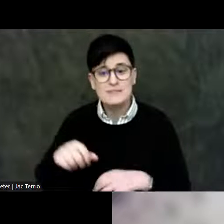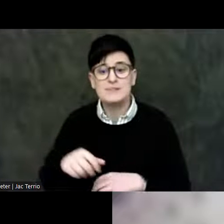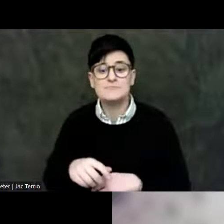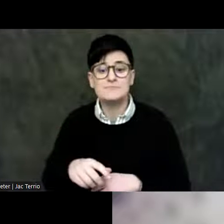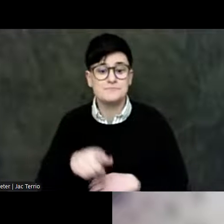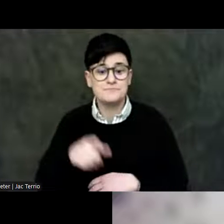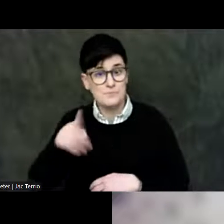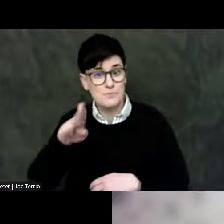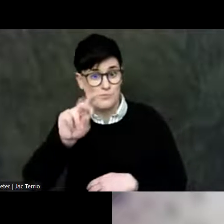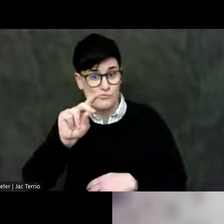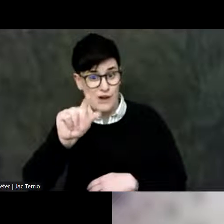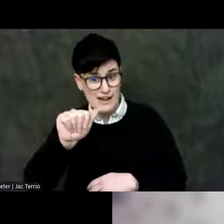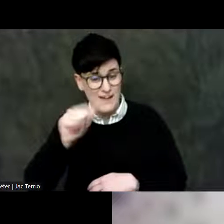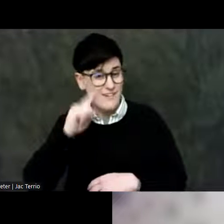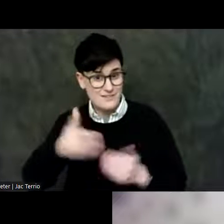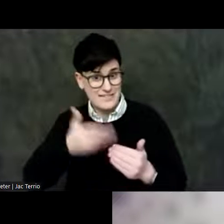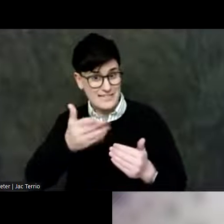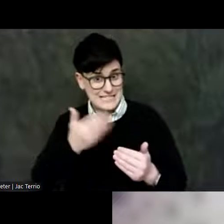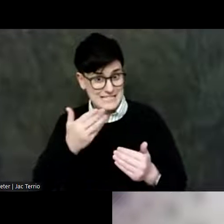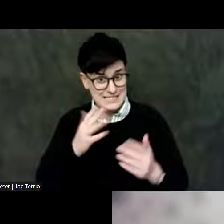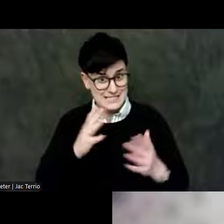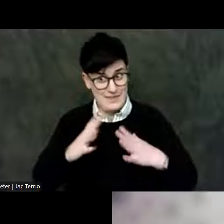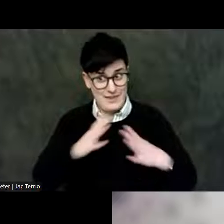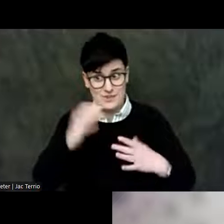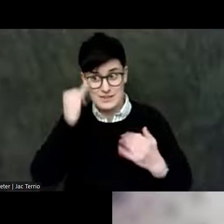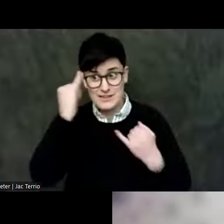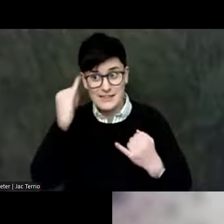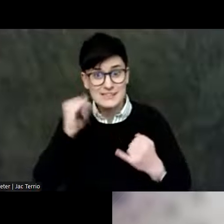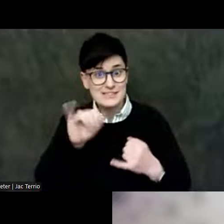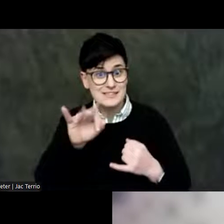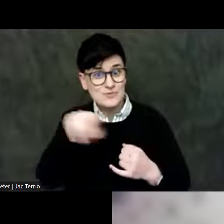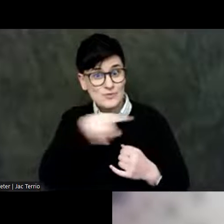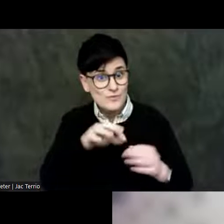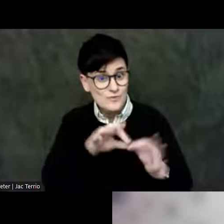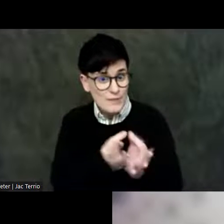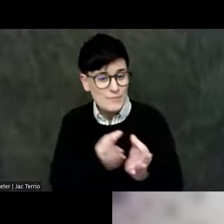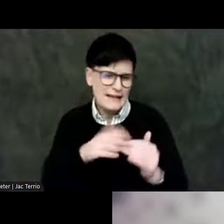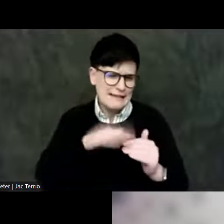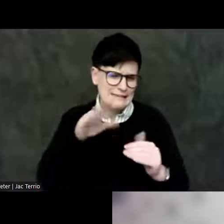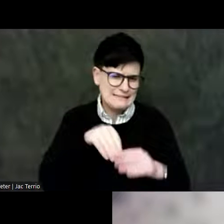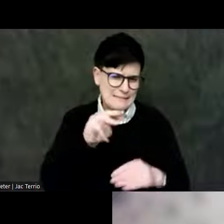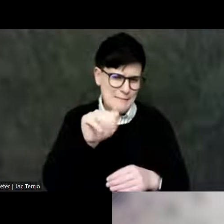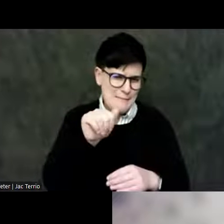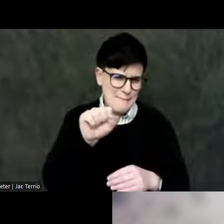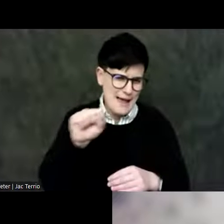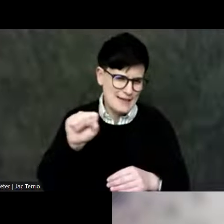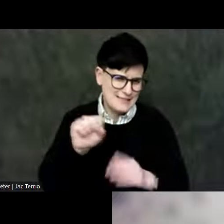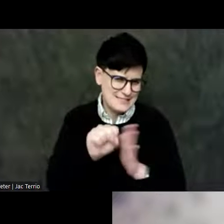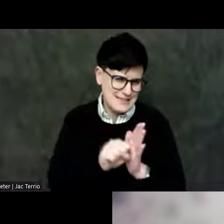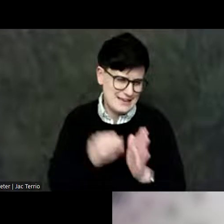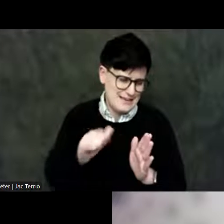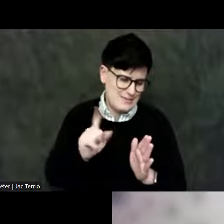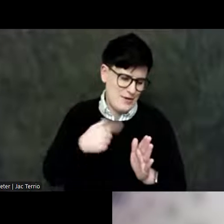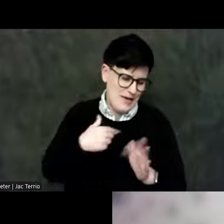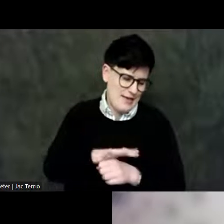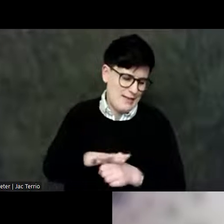things. Also, if you're a family who, at least in Massachusetts, because that's what I know. If you're a family in Massachusetts